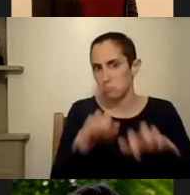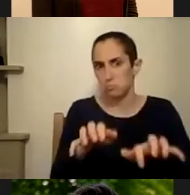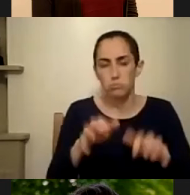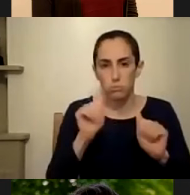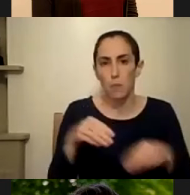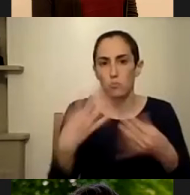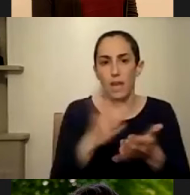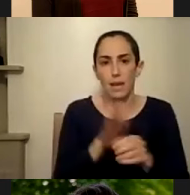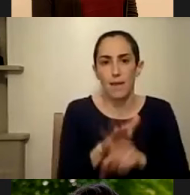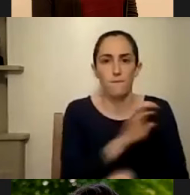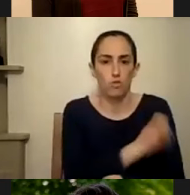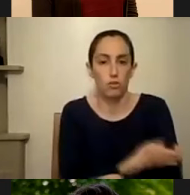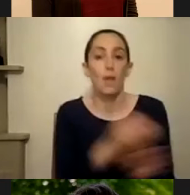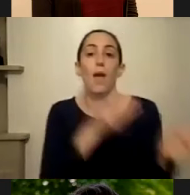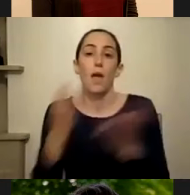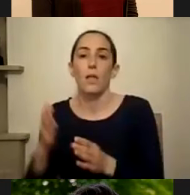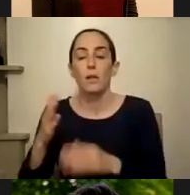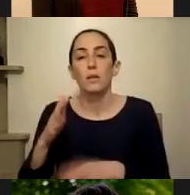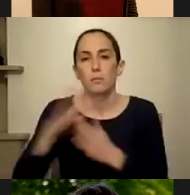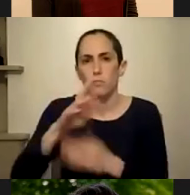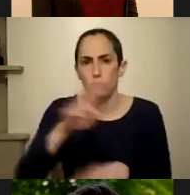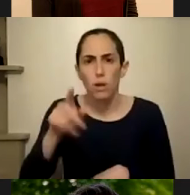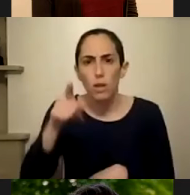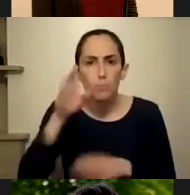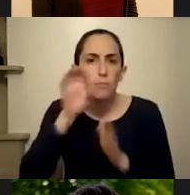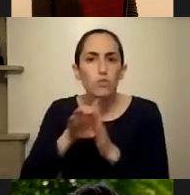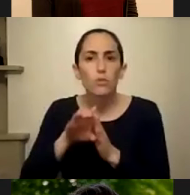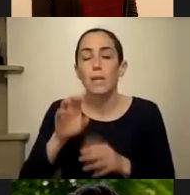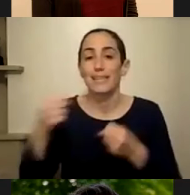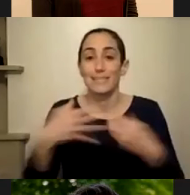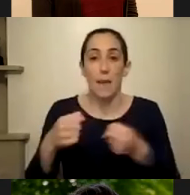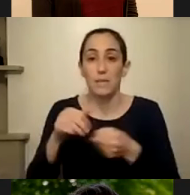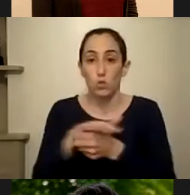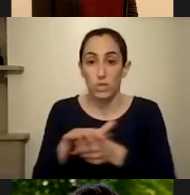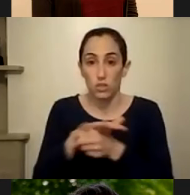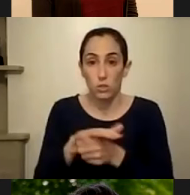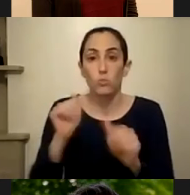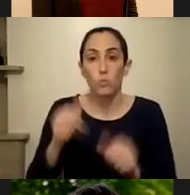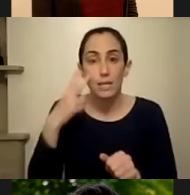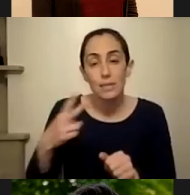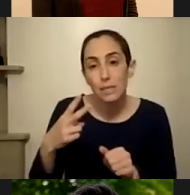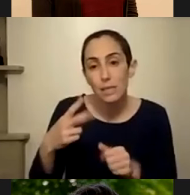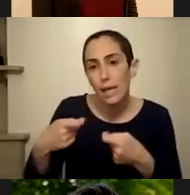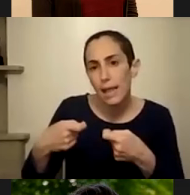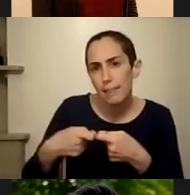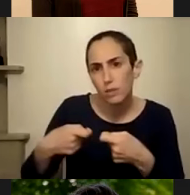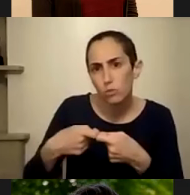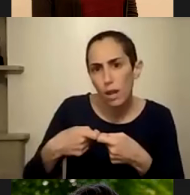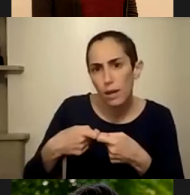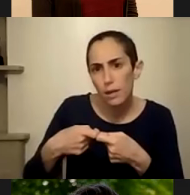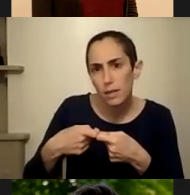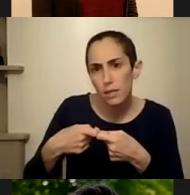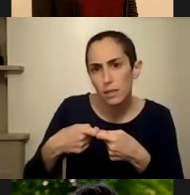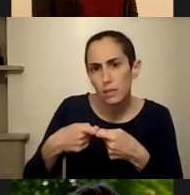in the synaptic region to the connection to the second order neuron, you see this electron dense ribbon